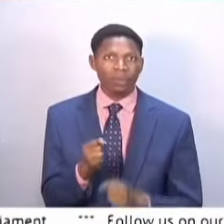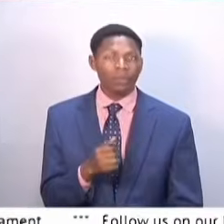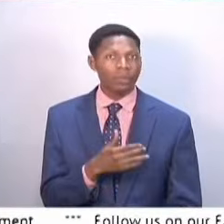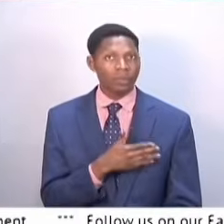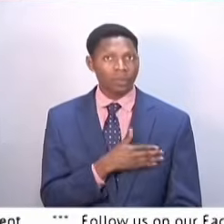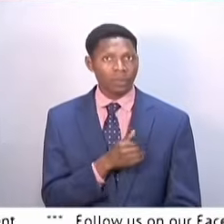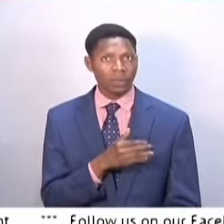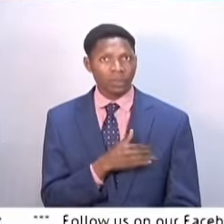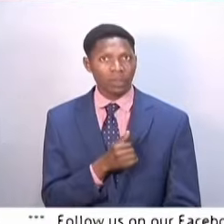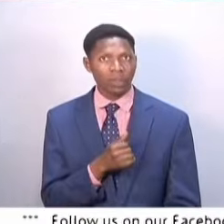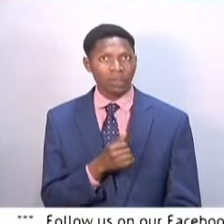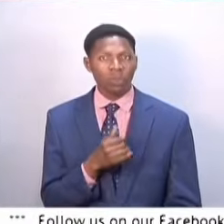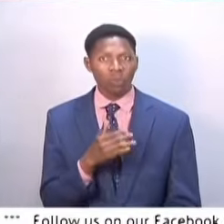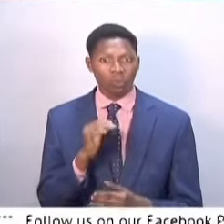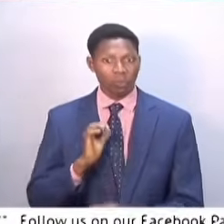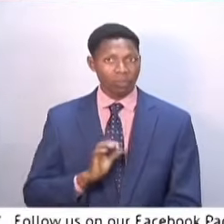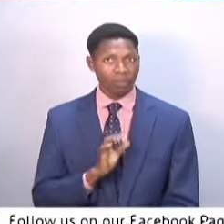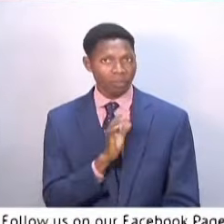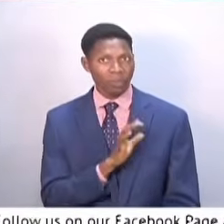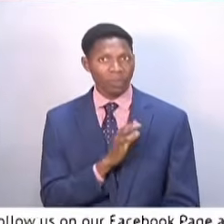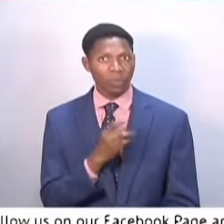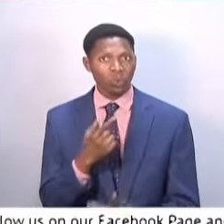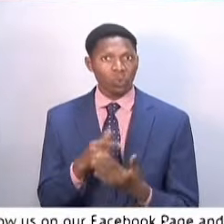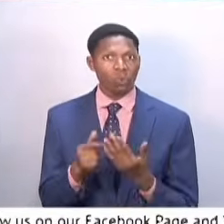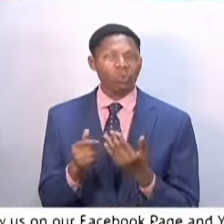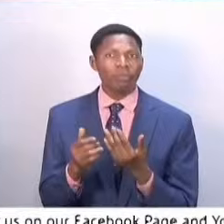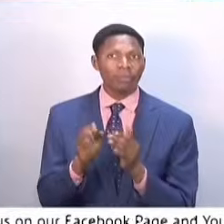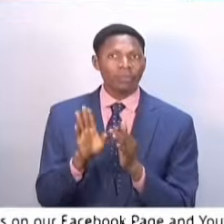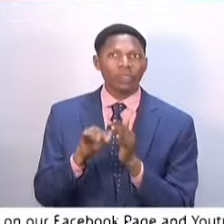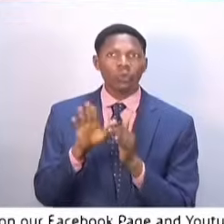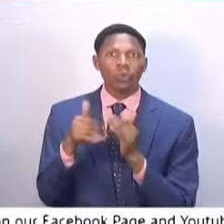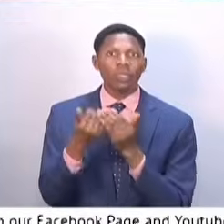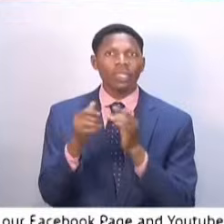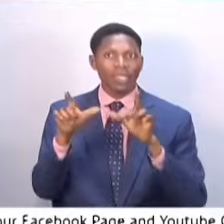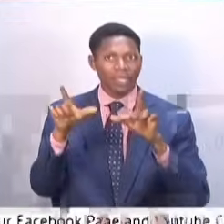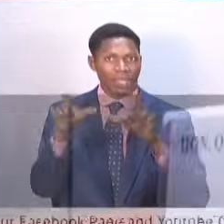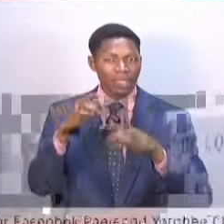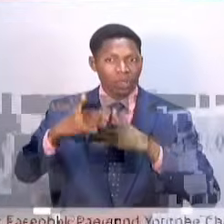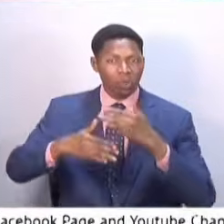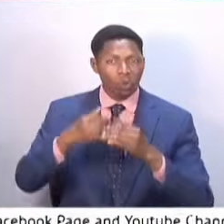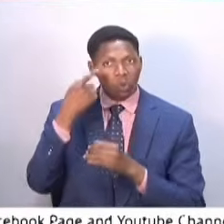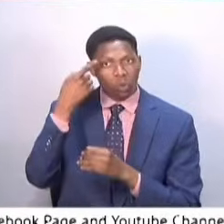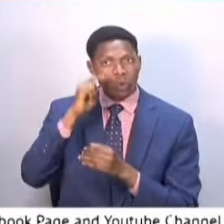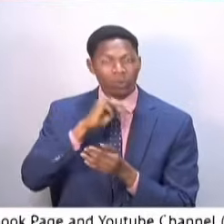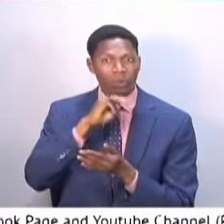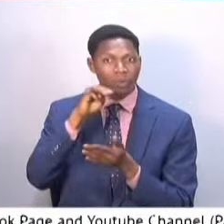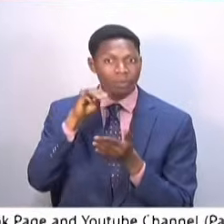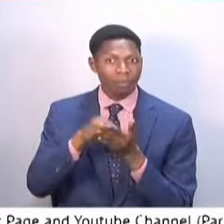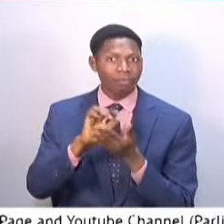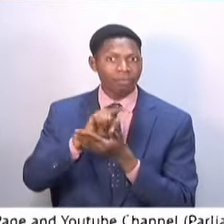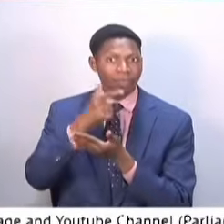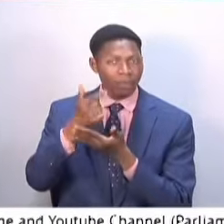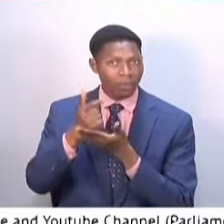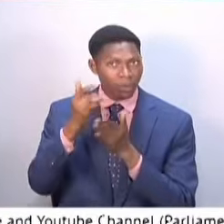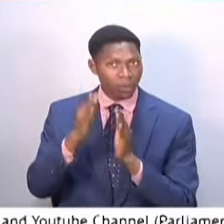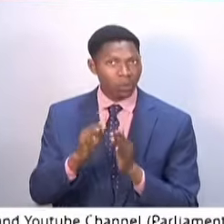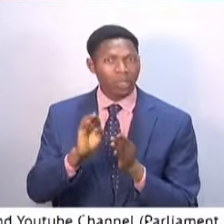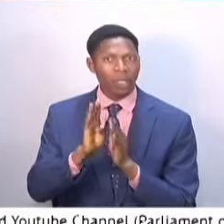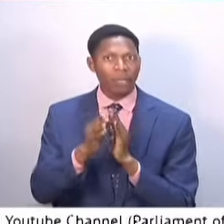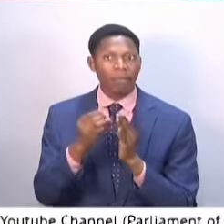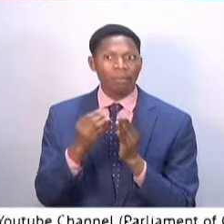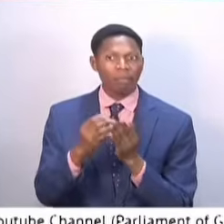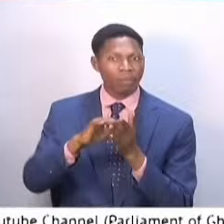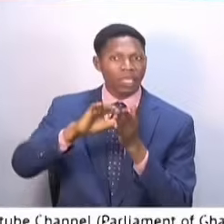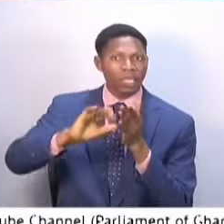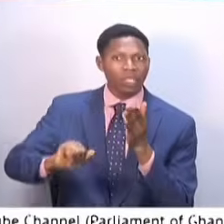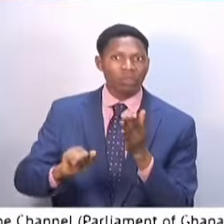Canada, the Medical Council simplified the licensing process for international medical graduates by eliminating